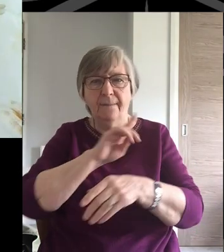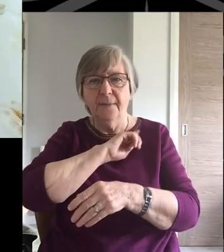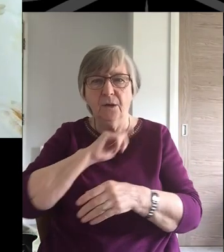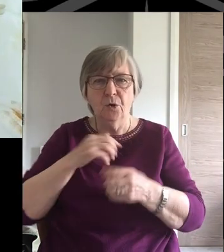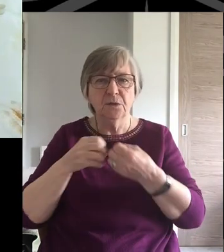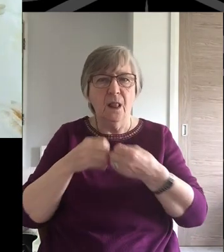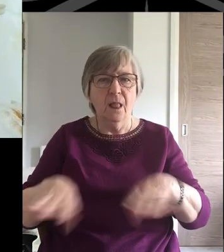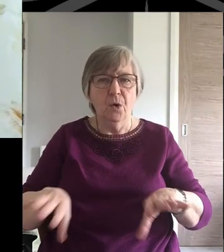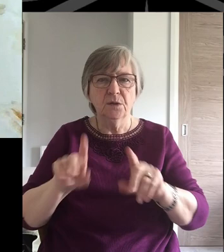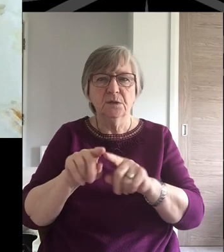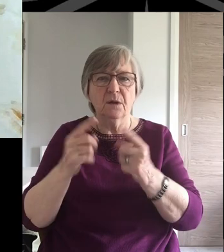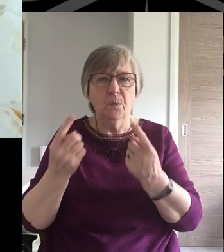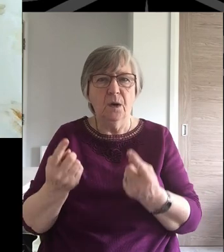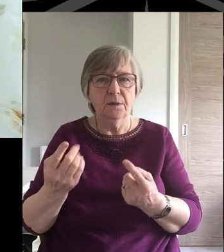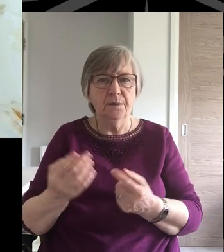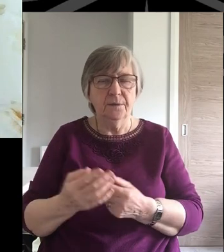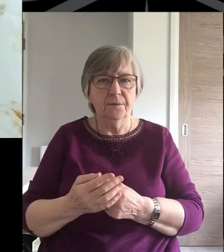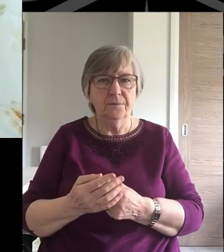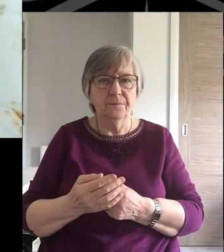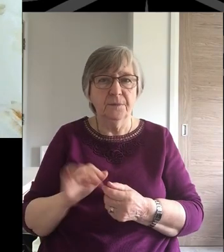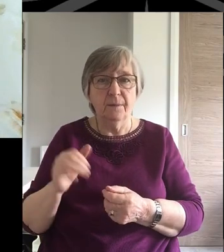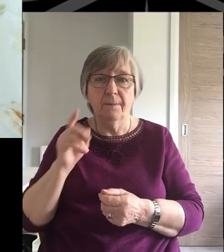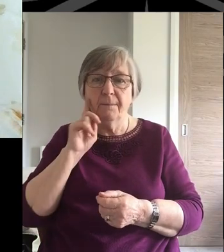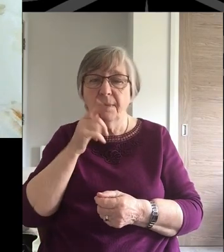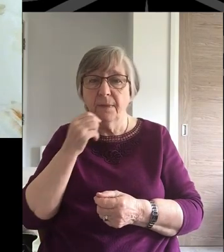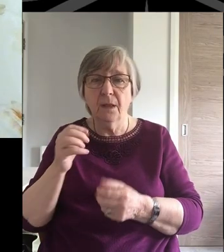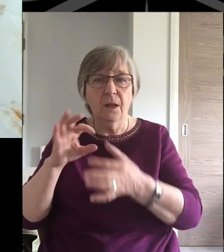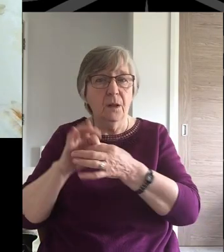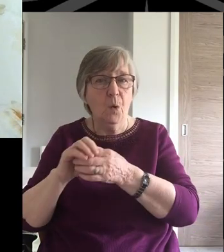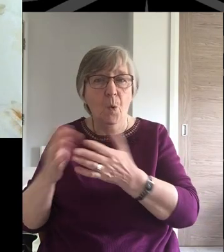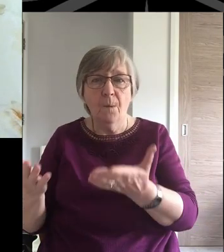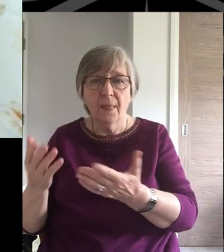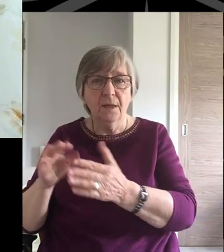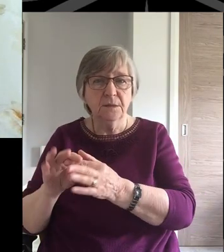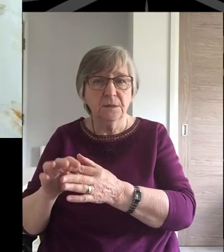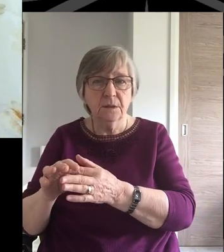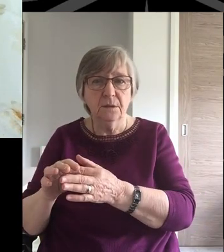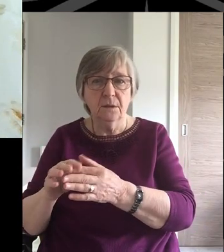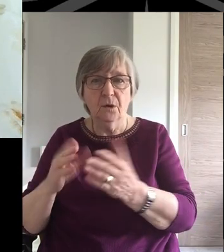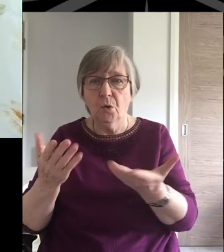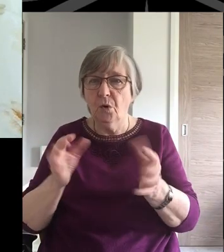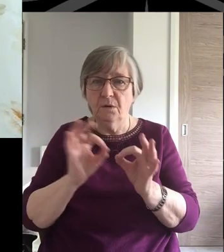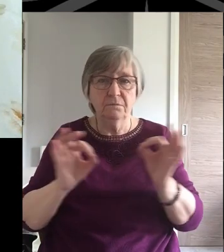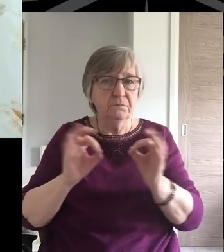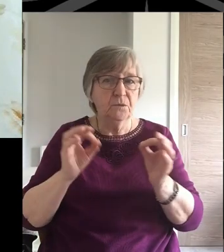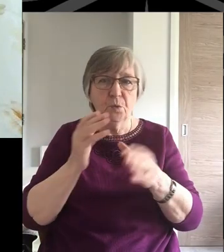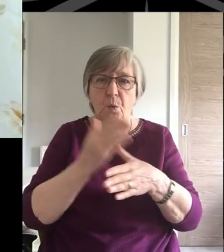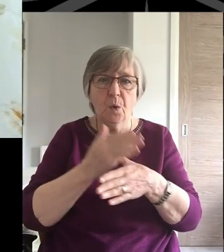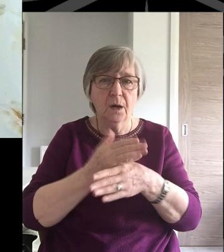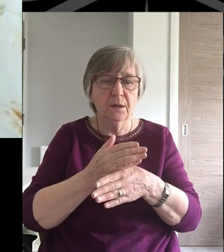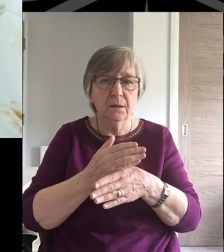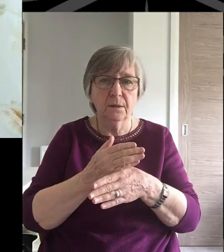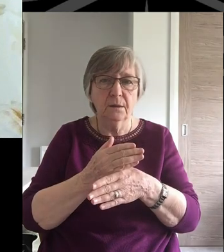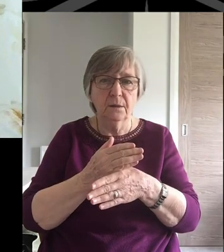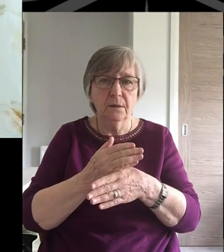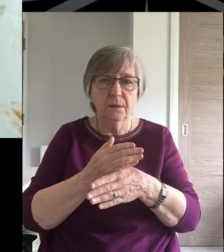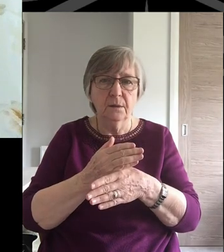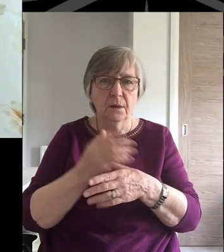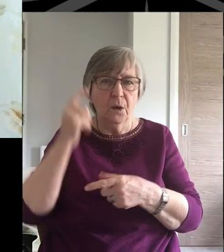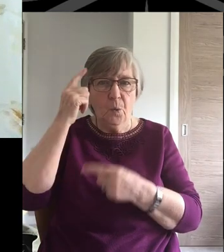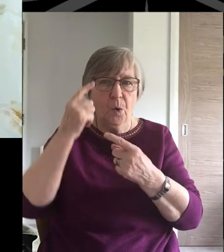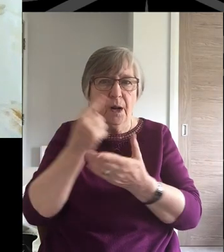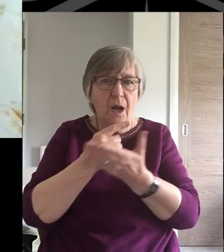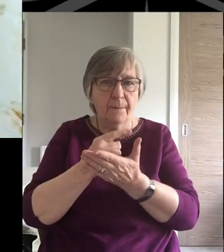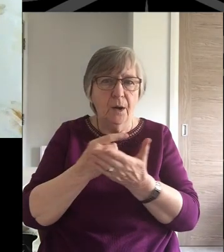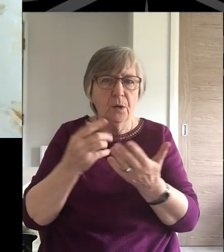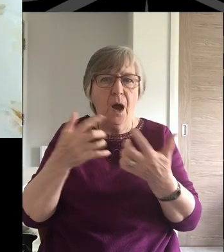one, who are homeless, or are out of work and worry about how they can